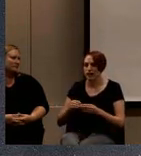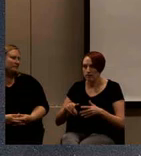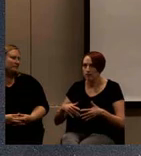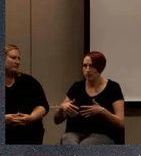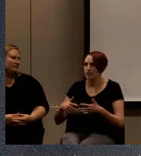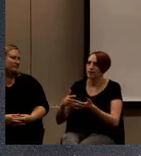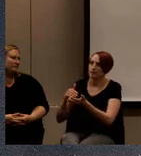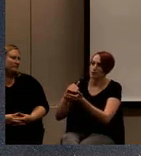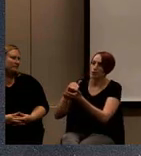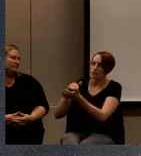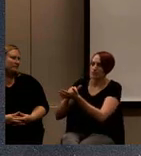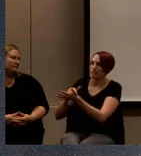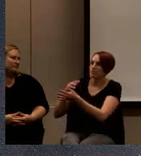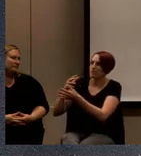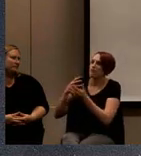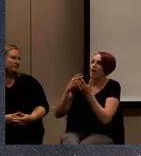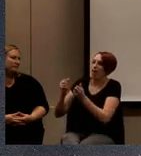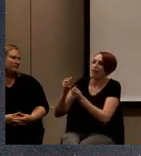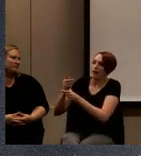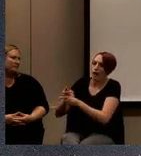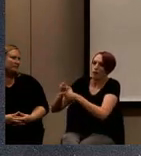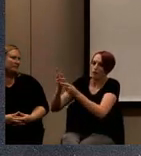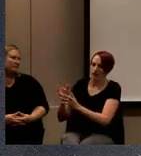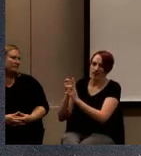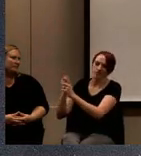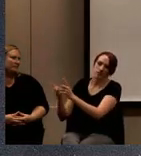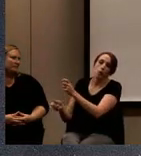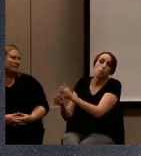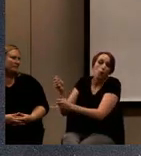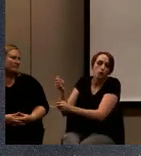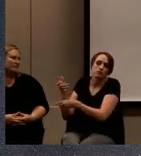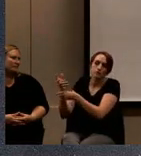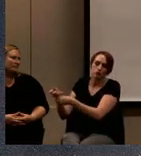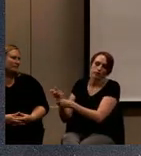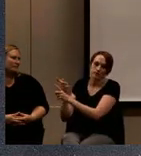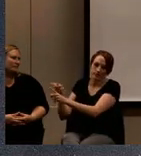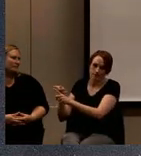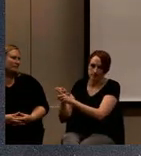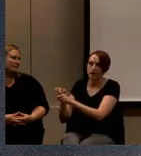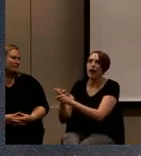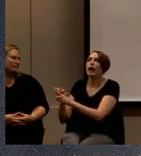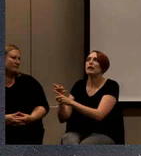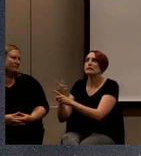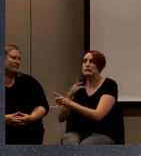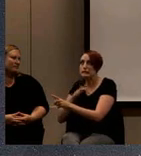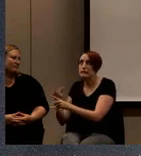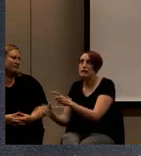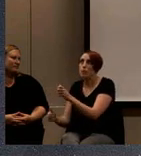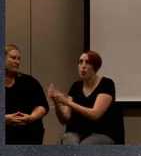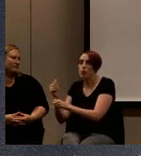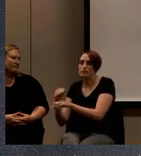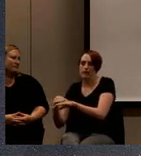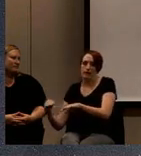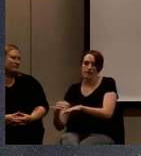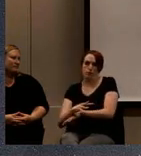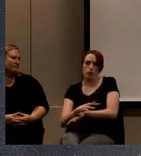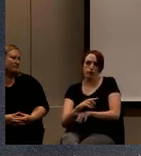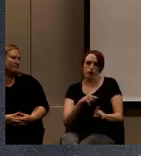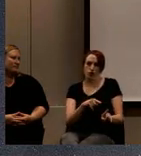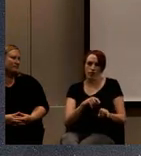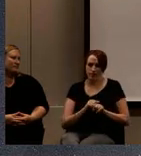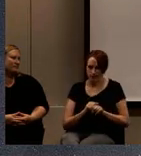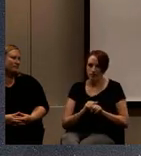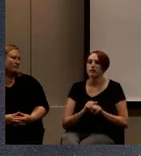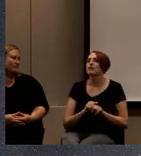the most trusted sources, and would be most influential in terms of encouraging them to either change their driving